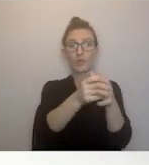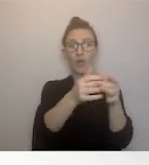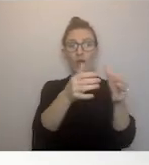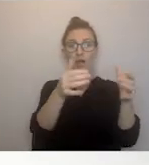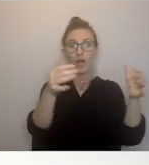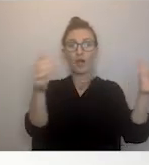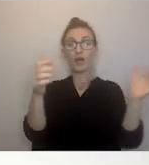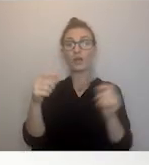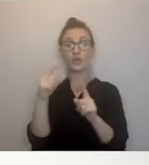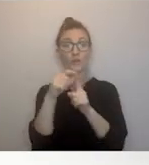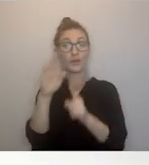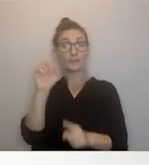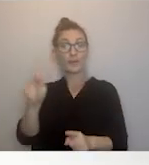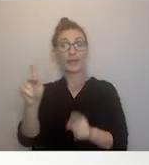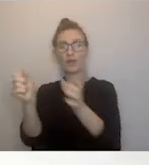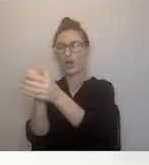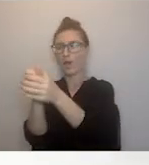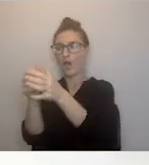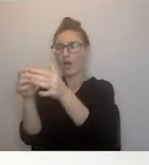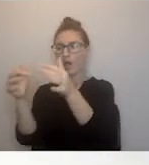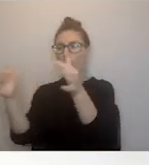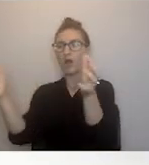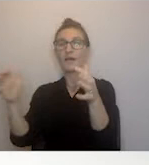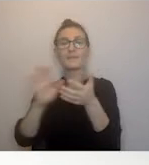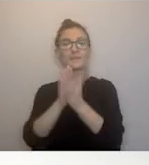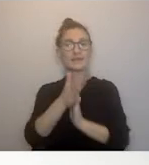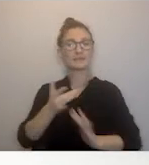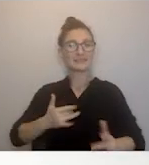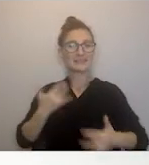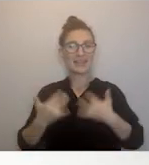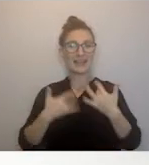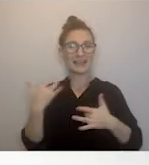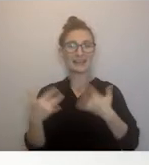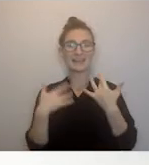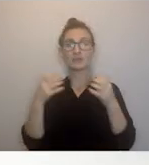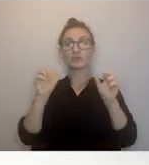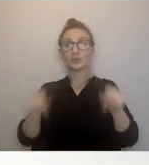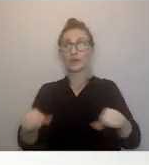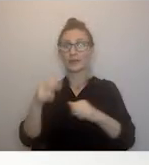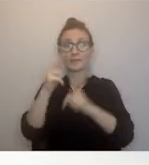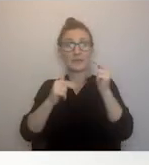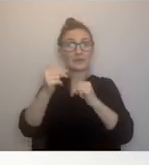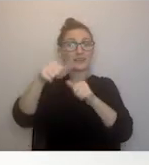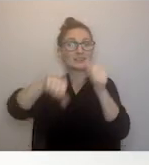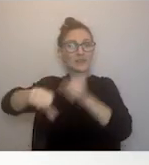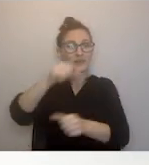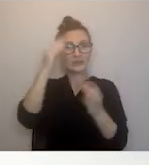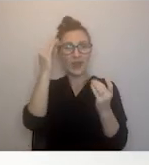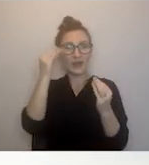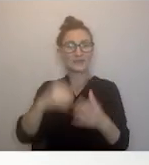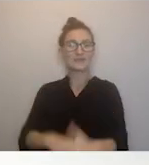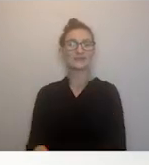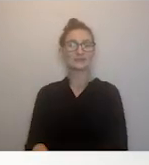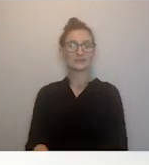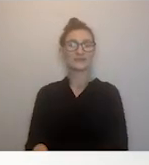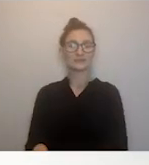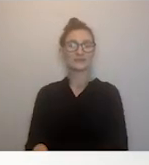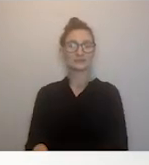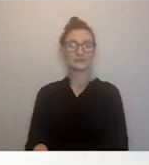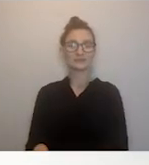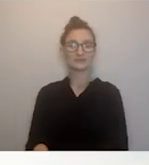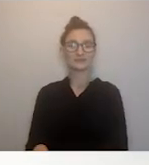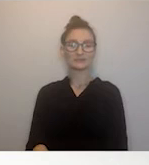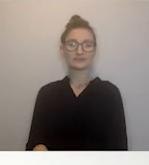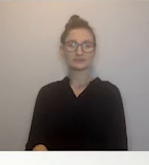story kind of grows and the word bank gets bigger. It gets really exciting. And so then you start to build on everyone's individual thought and make it into